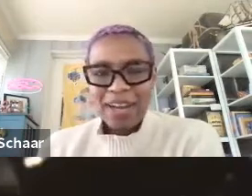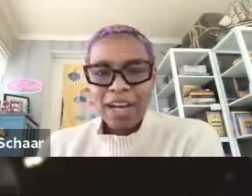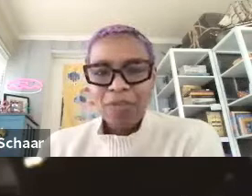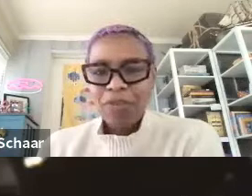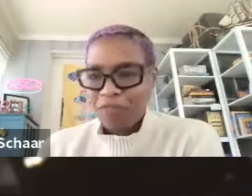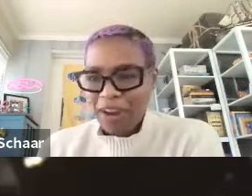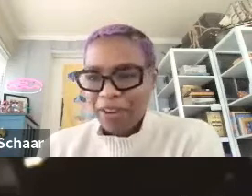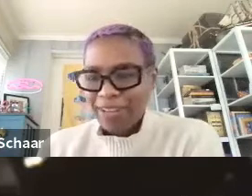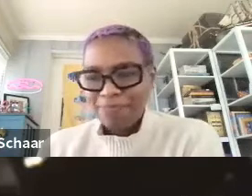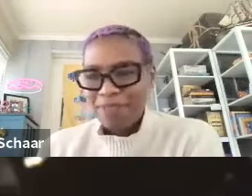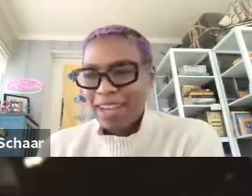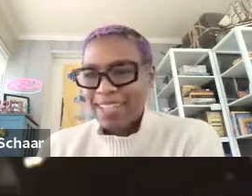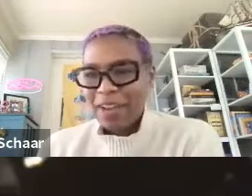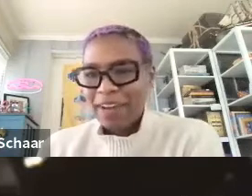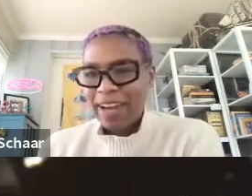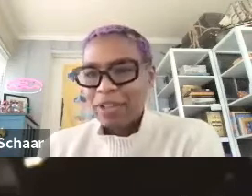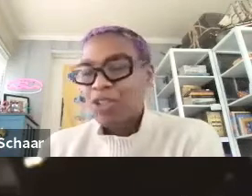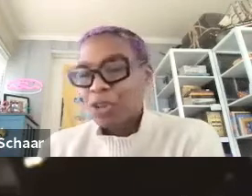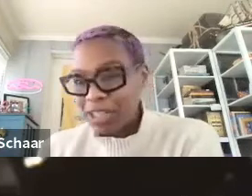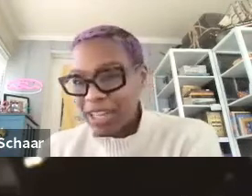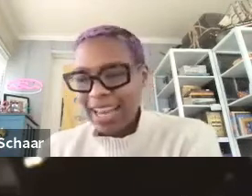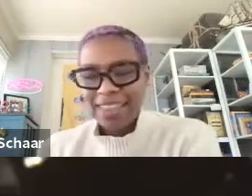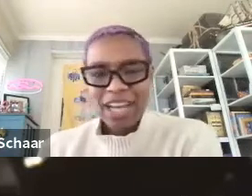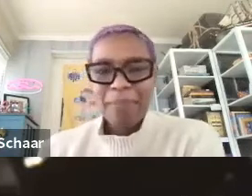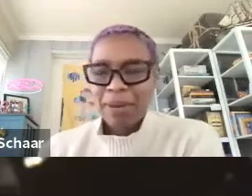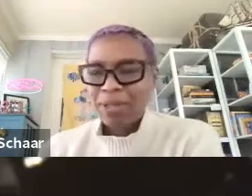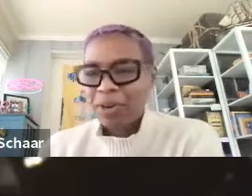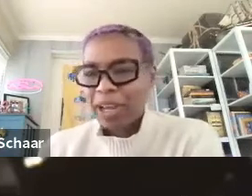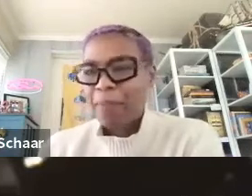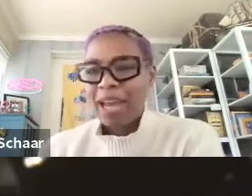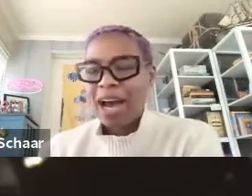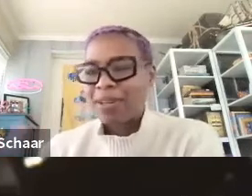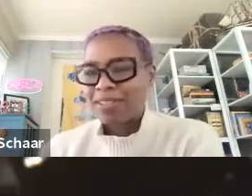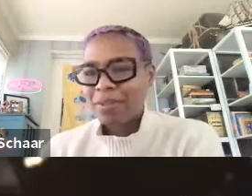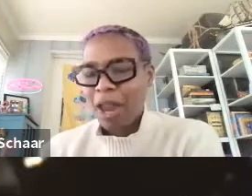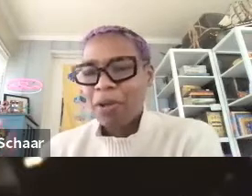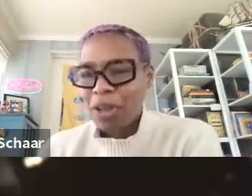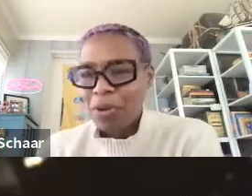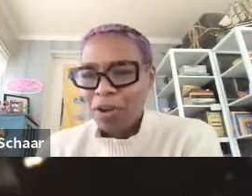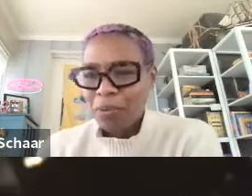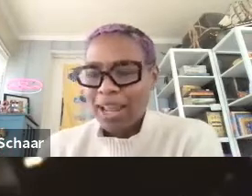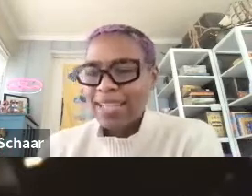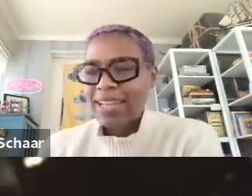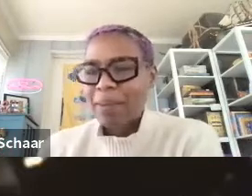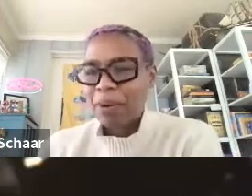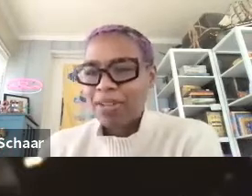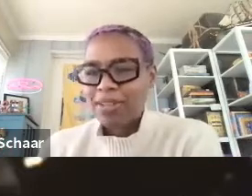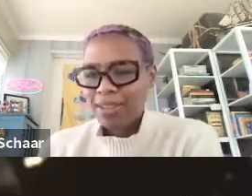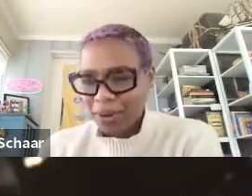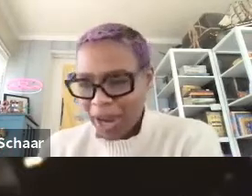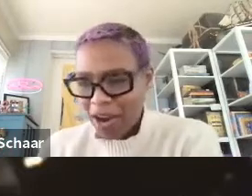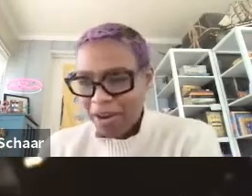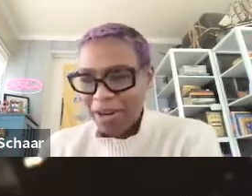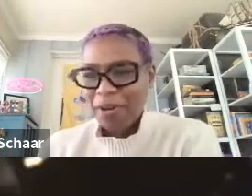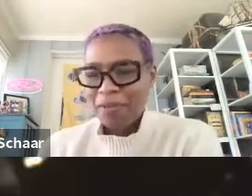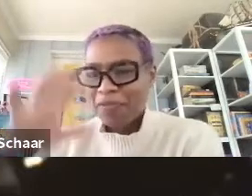dad's favorite like sci-fi trilogy at the time as I was growing up. Now it's, what do you call when it has 9 parts?